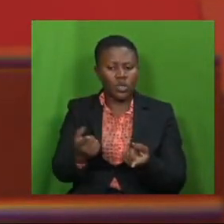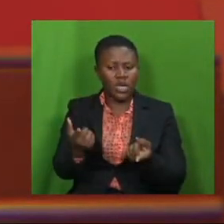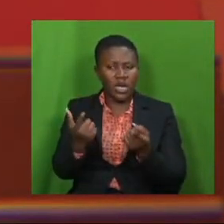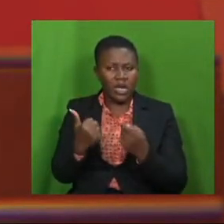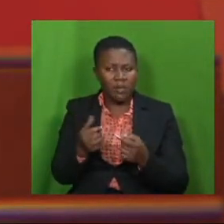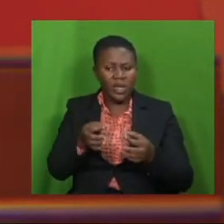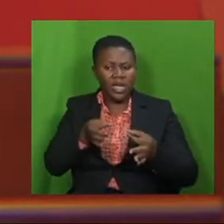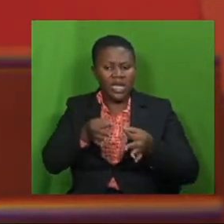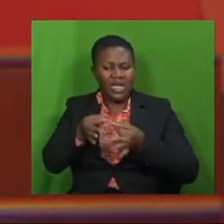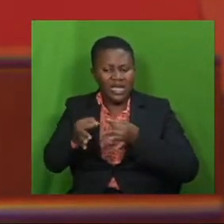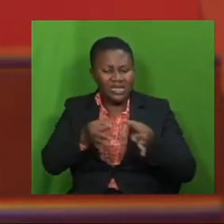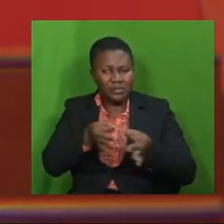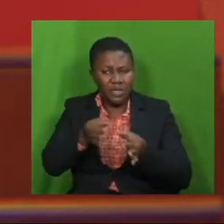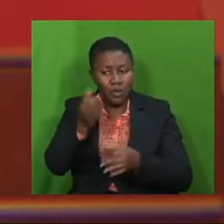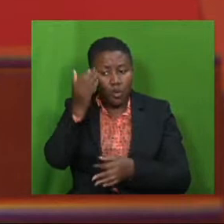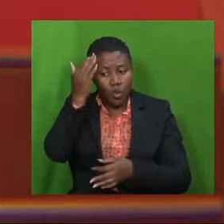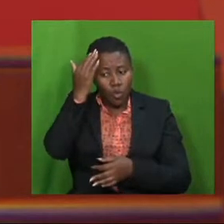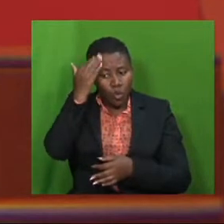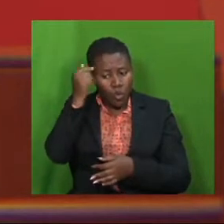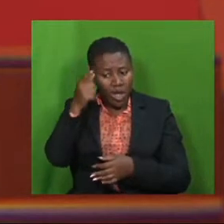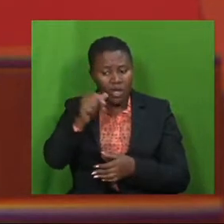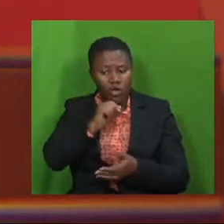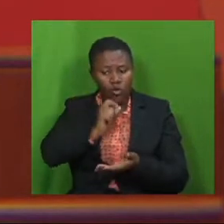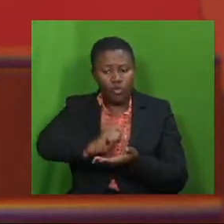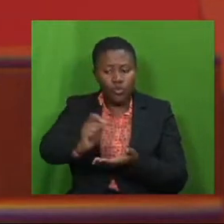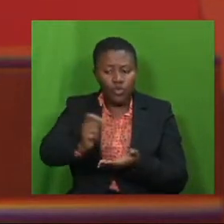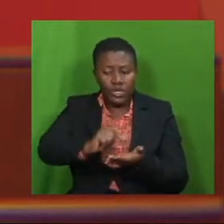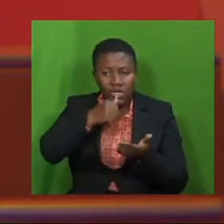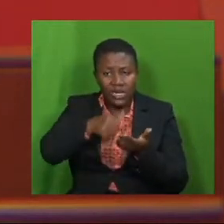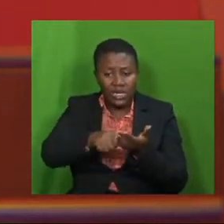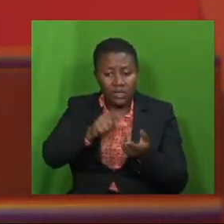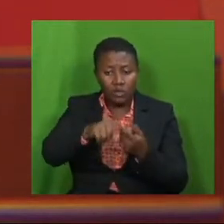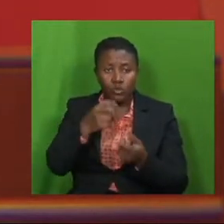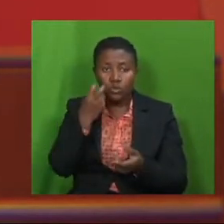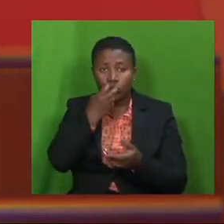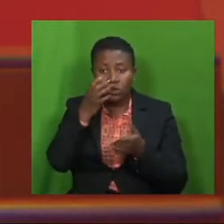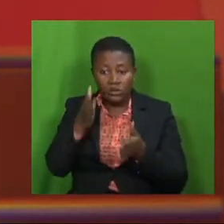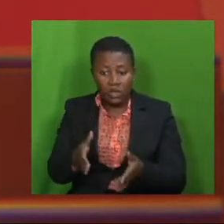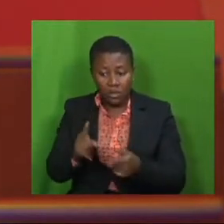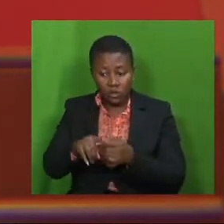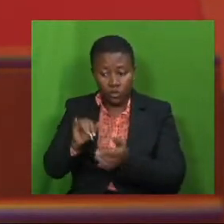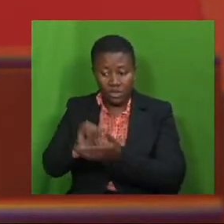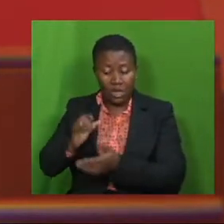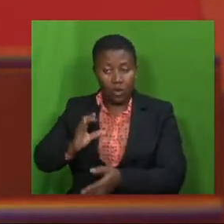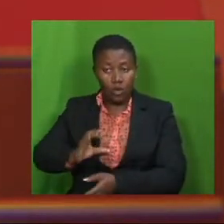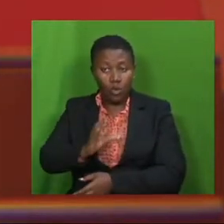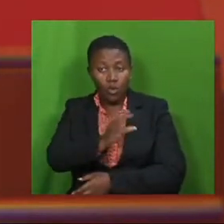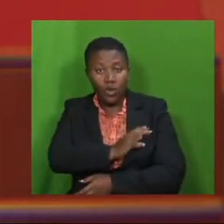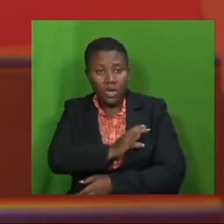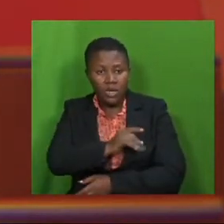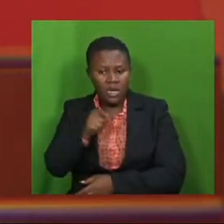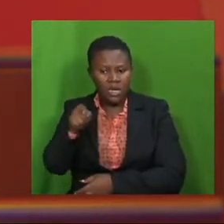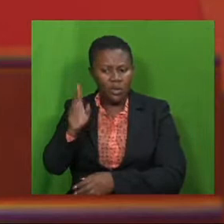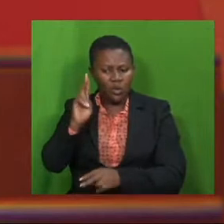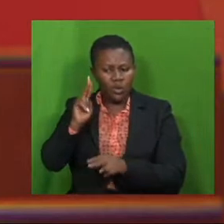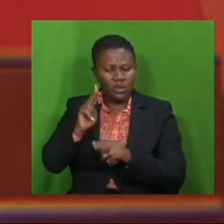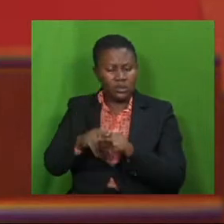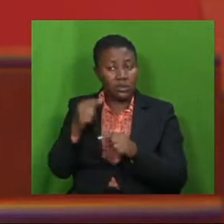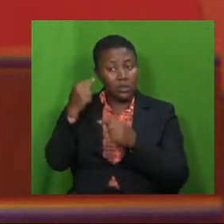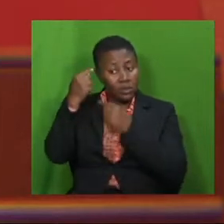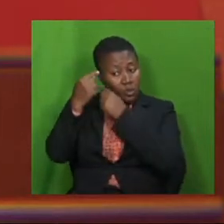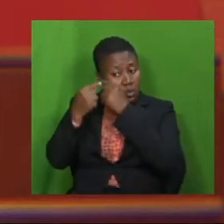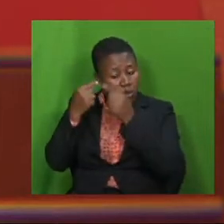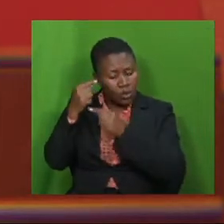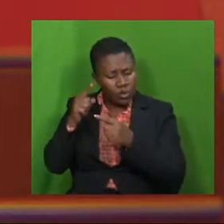the absence without the written permission of the Speaker to the Committee of Privileges, who shall consider